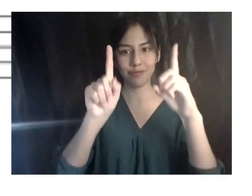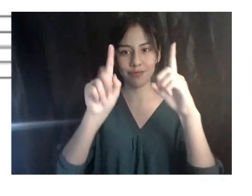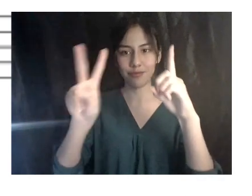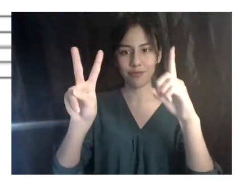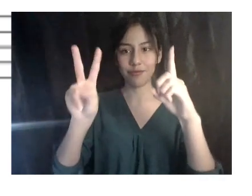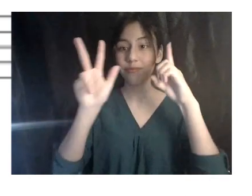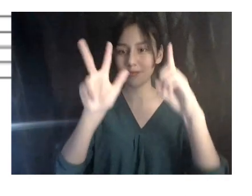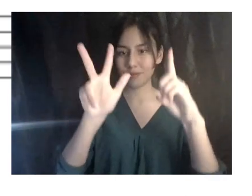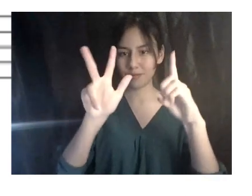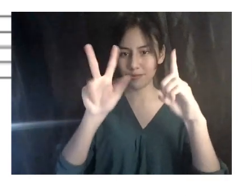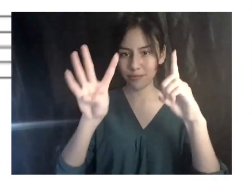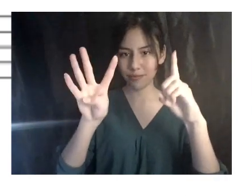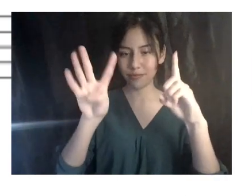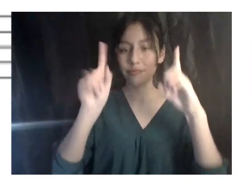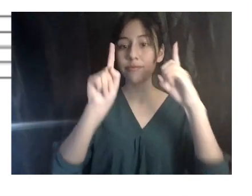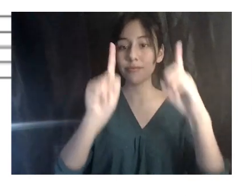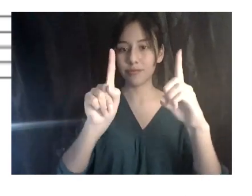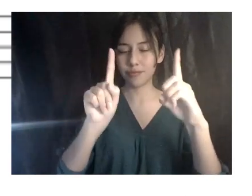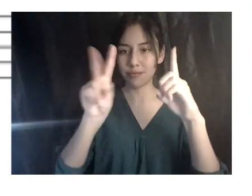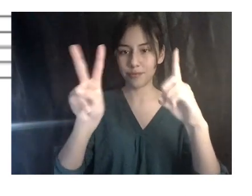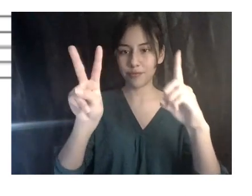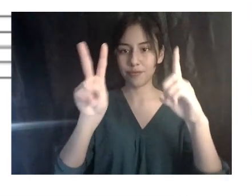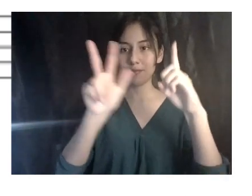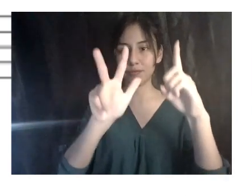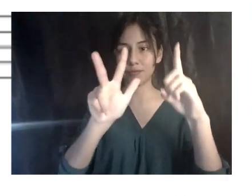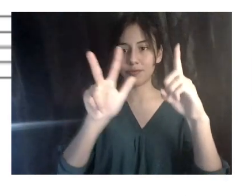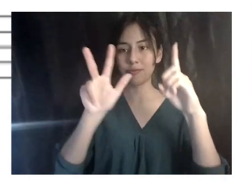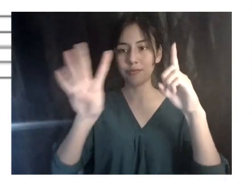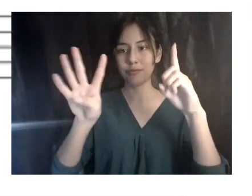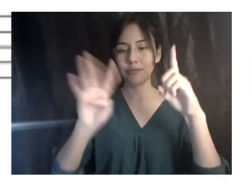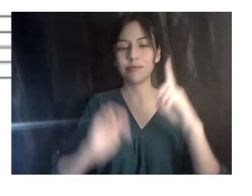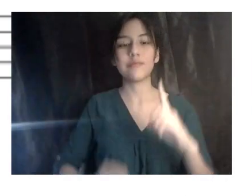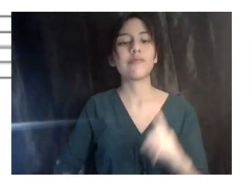4. 1, 2, 3, 4. And